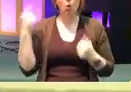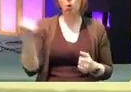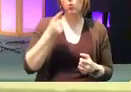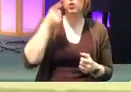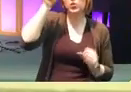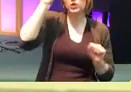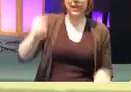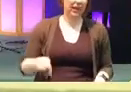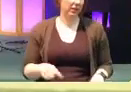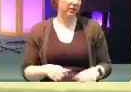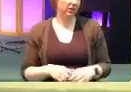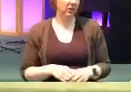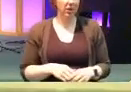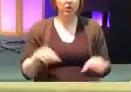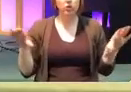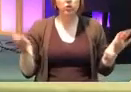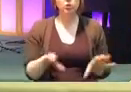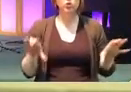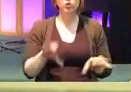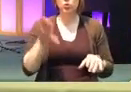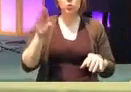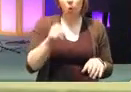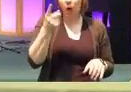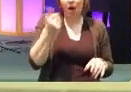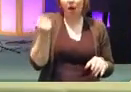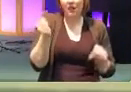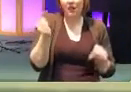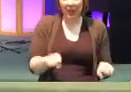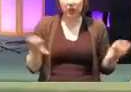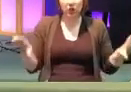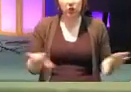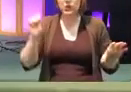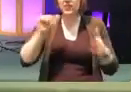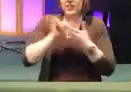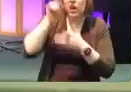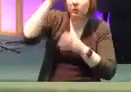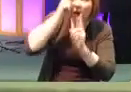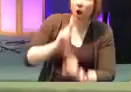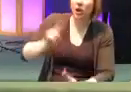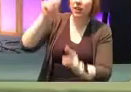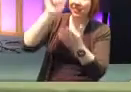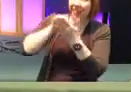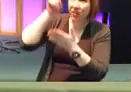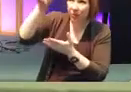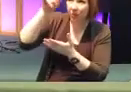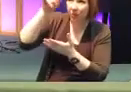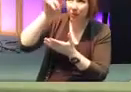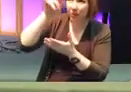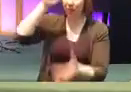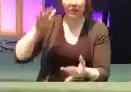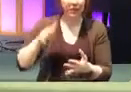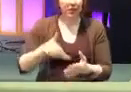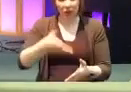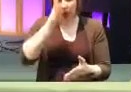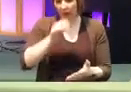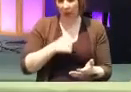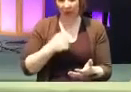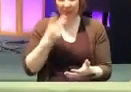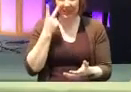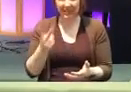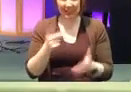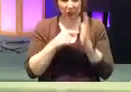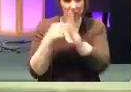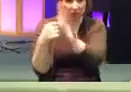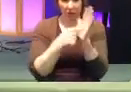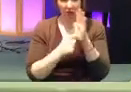can change their life. Do what nobody else can do so that you would be honored and that you would be glorified. God, that we would see manifestations,